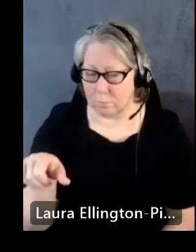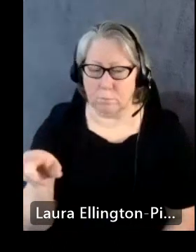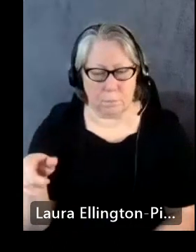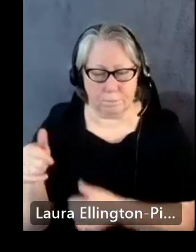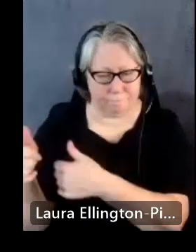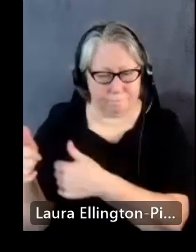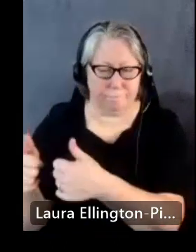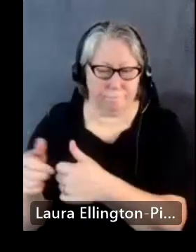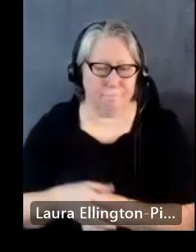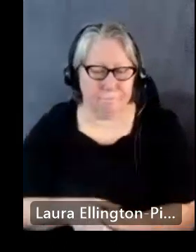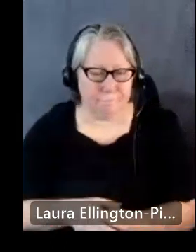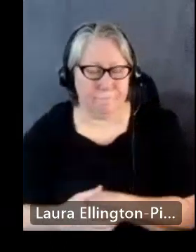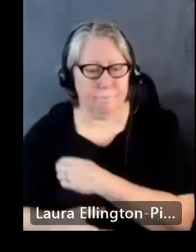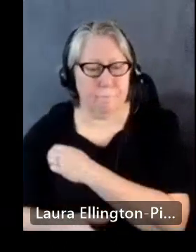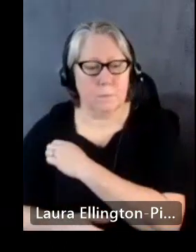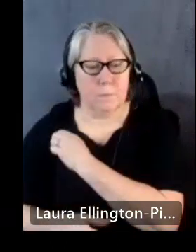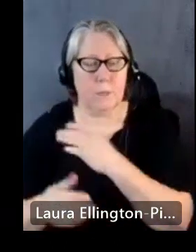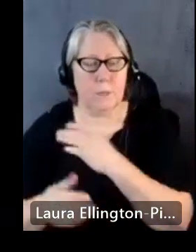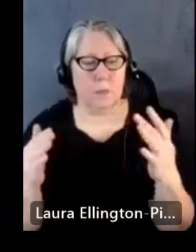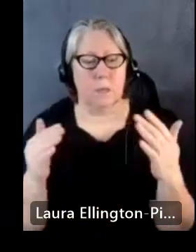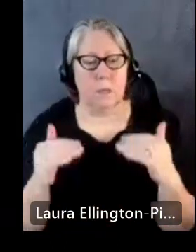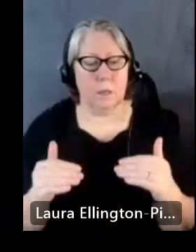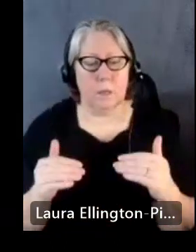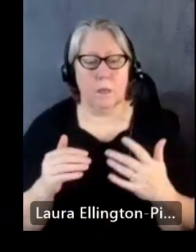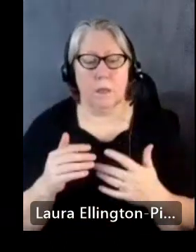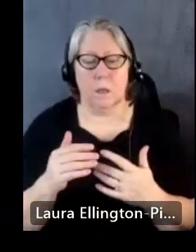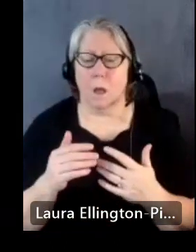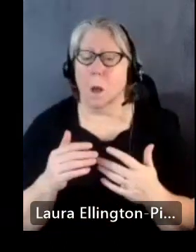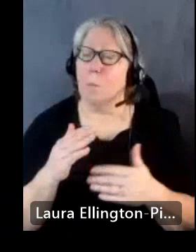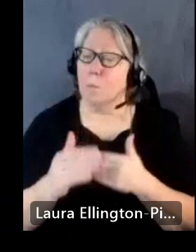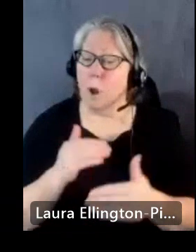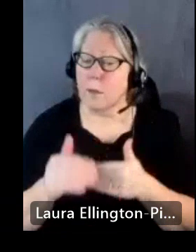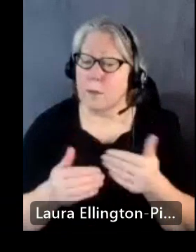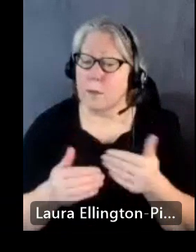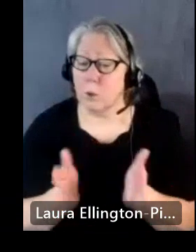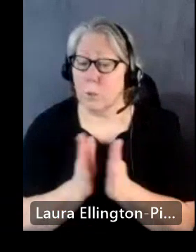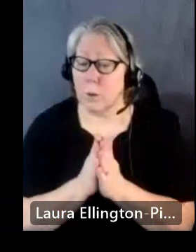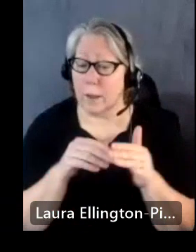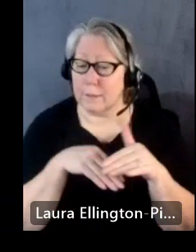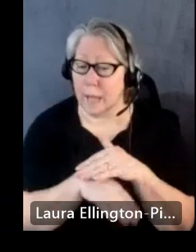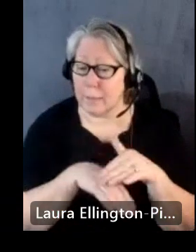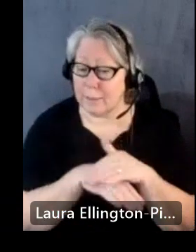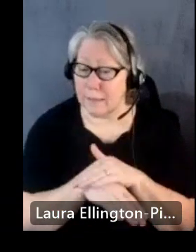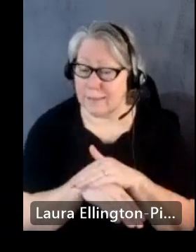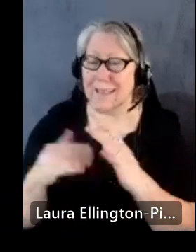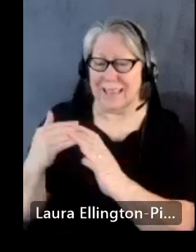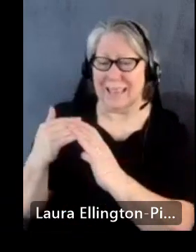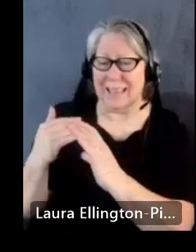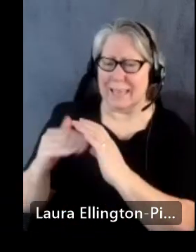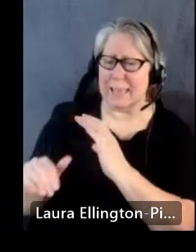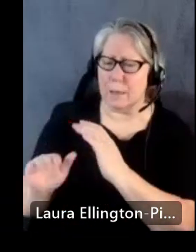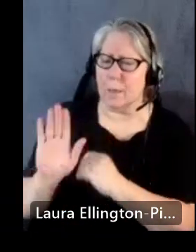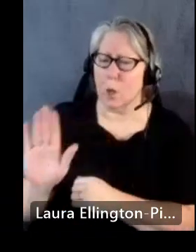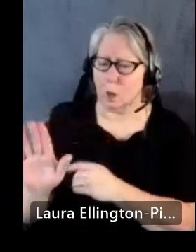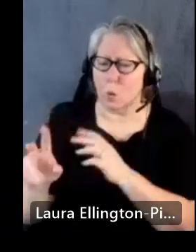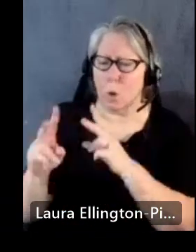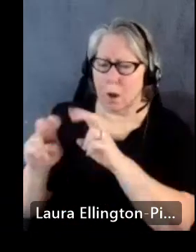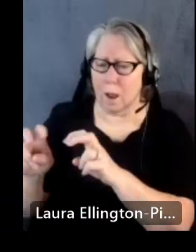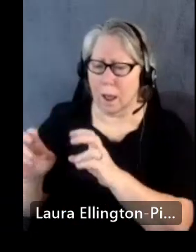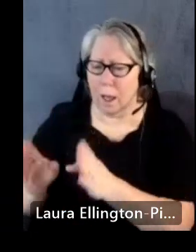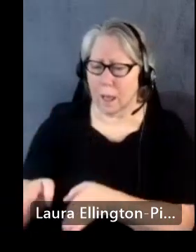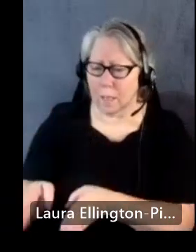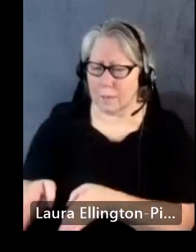So what's the process to request an access? Just email your analyst if you need one. There's a